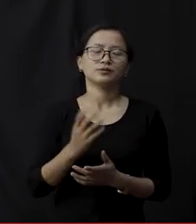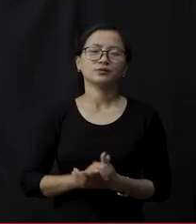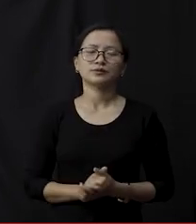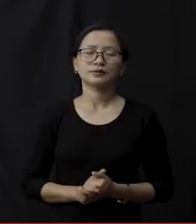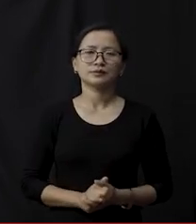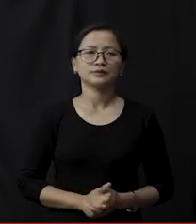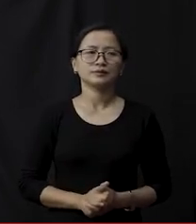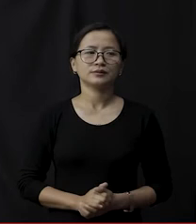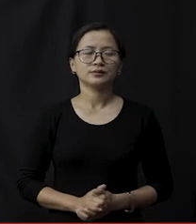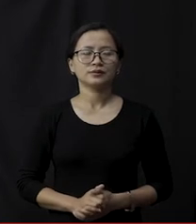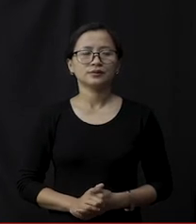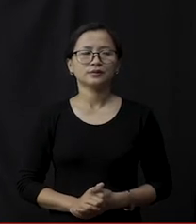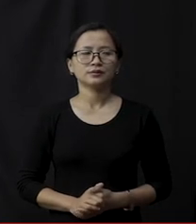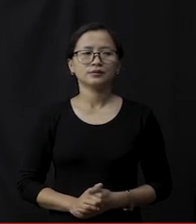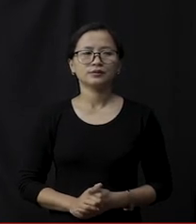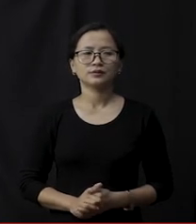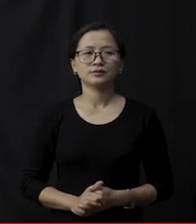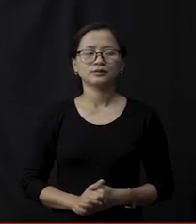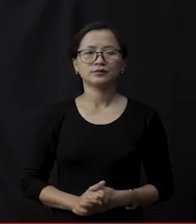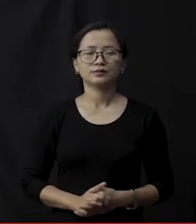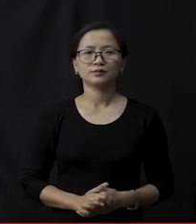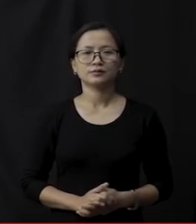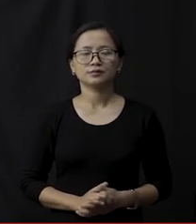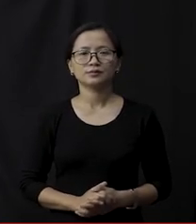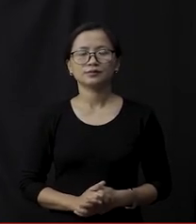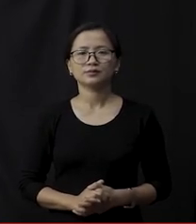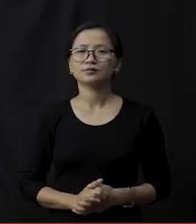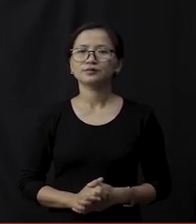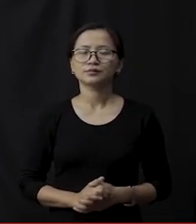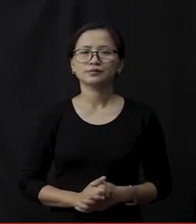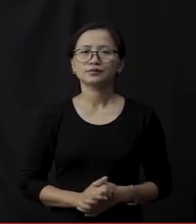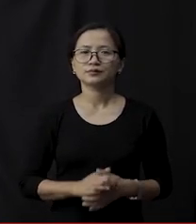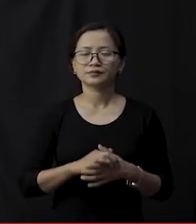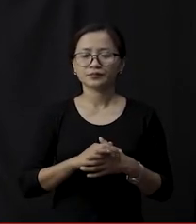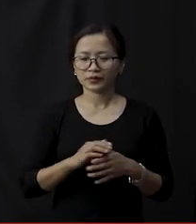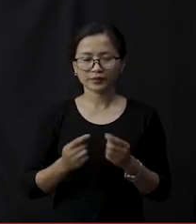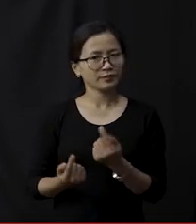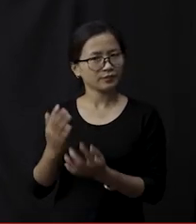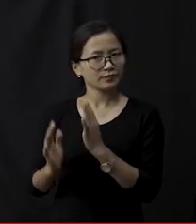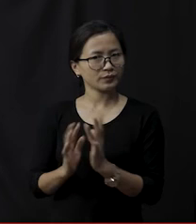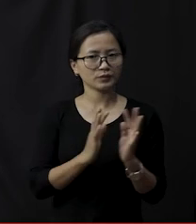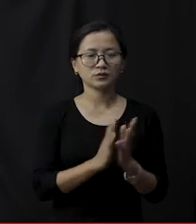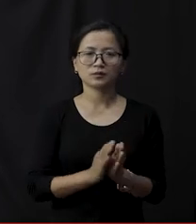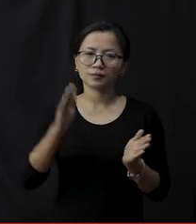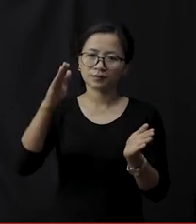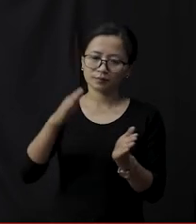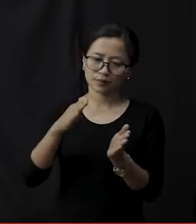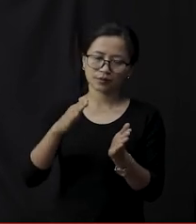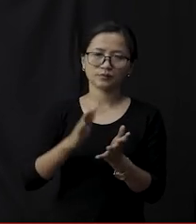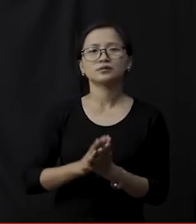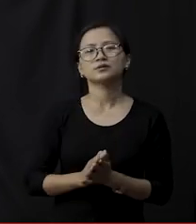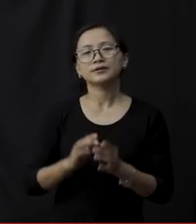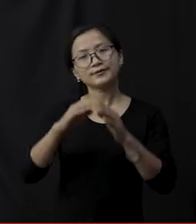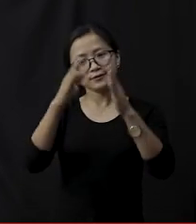here, in the third one here. So, students, shrubs, these are plants which are medium size,